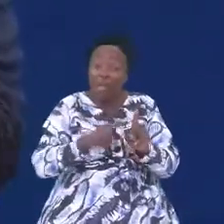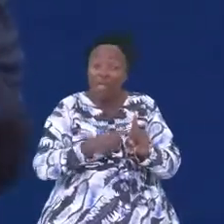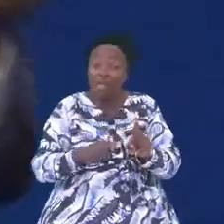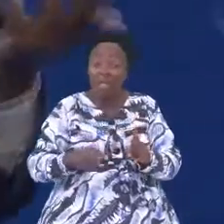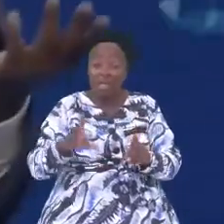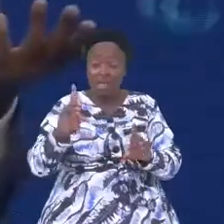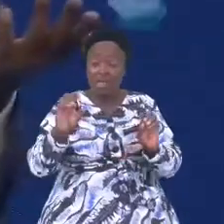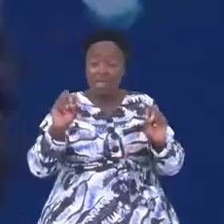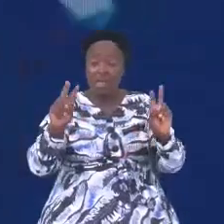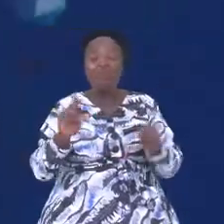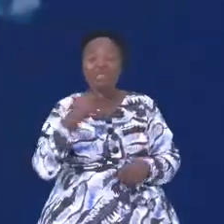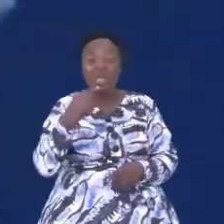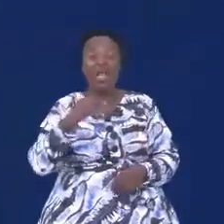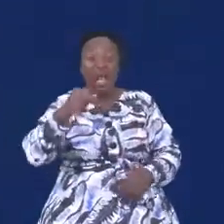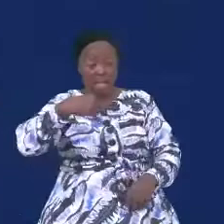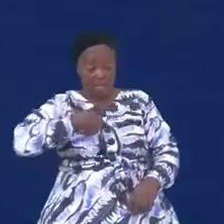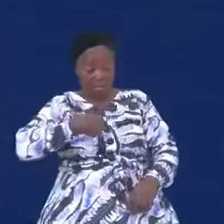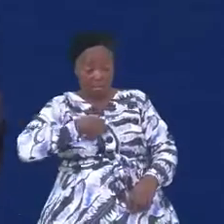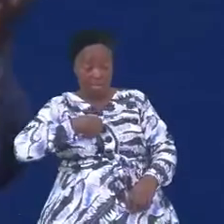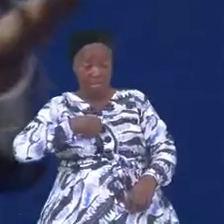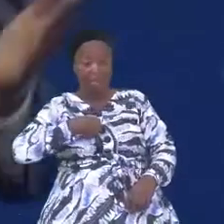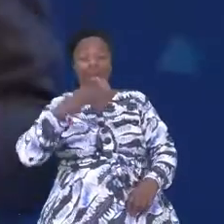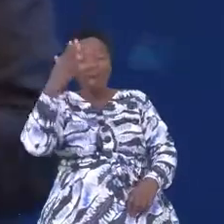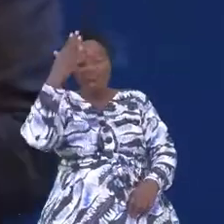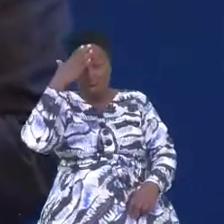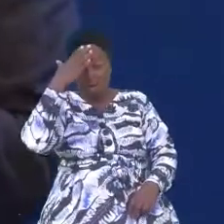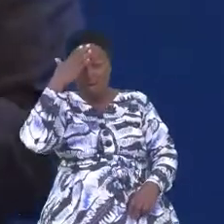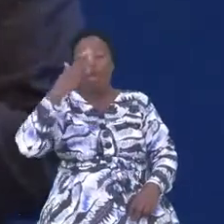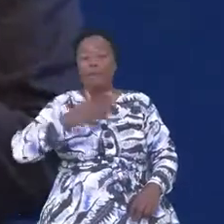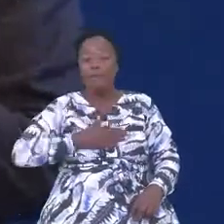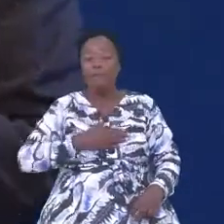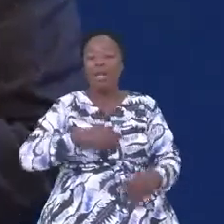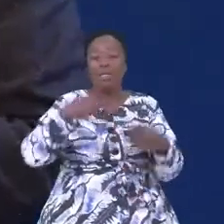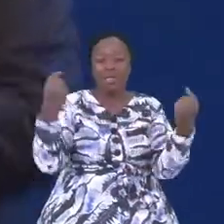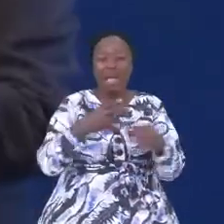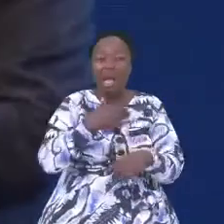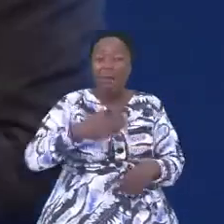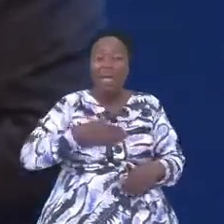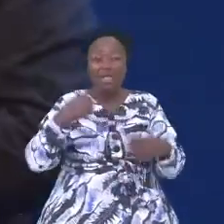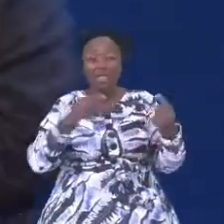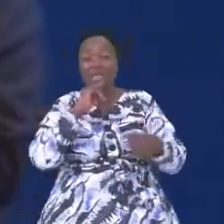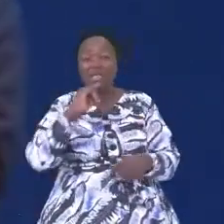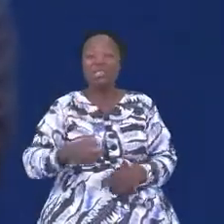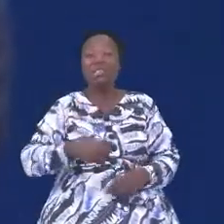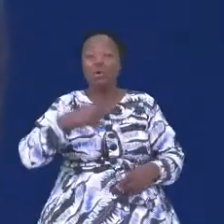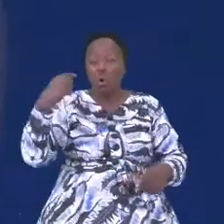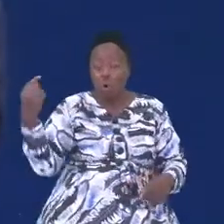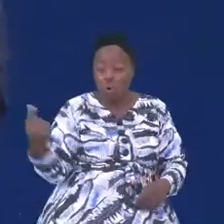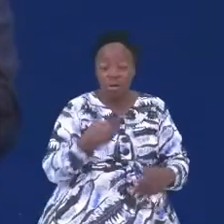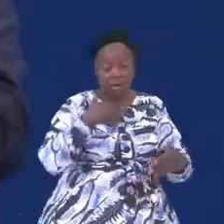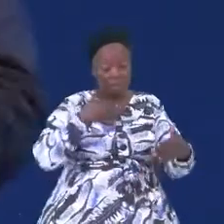acknowledge my transgressions. And my sin is ever before me. Look at verse 4. In verse